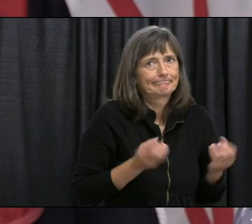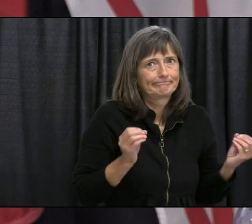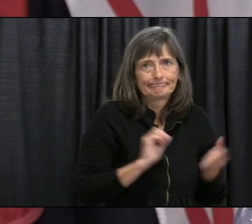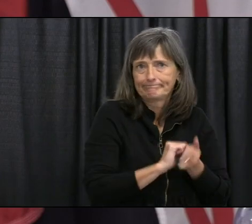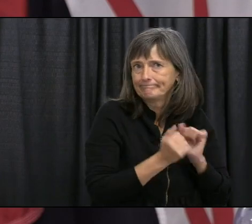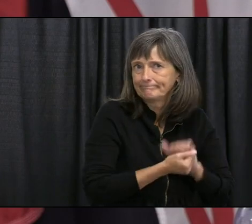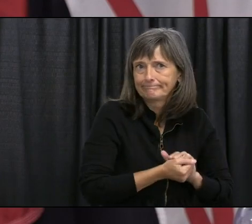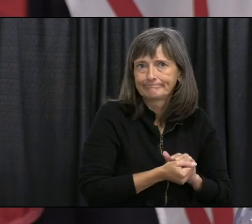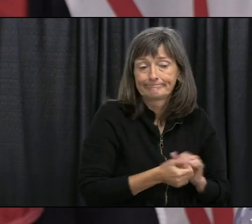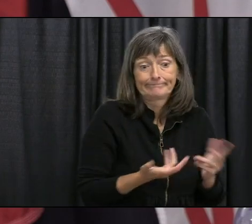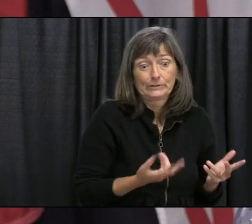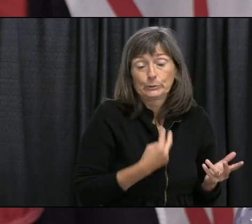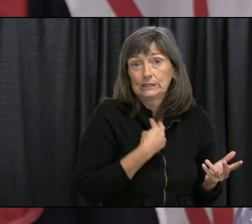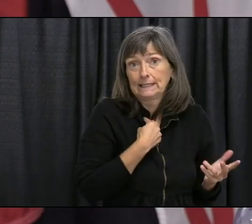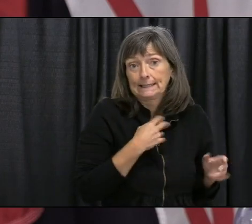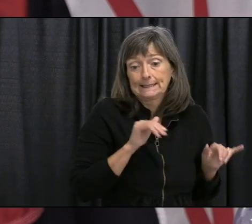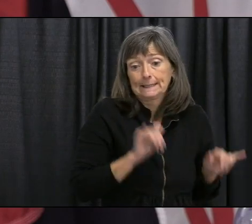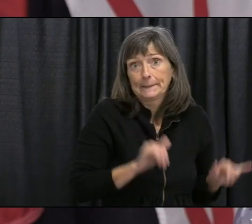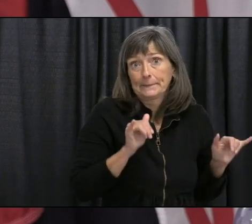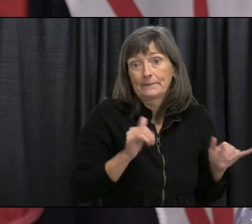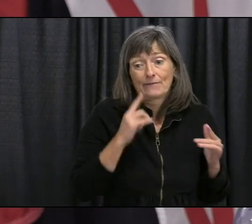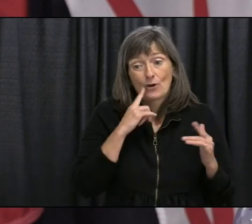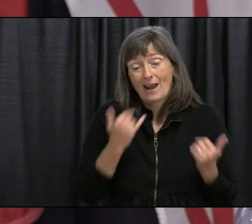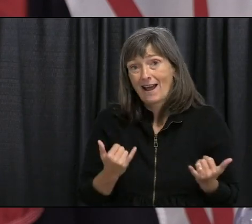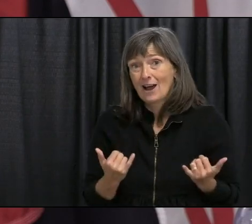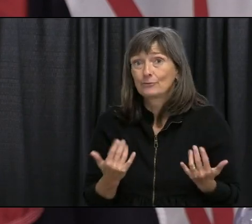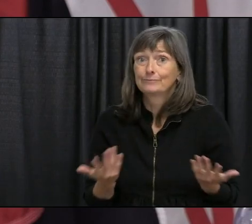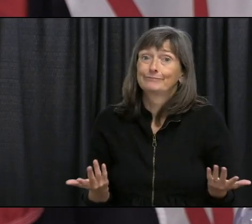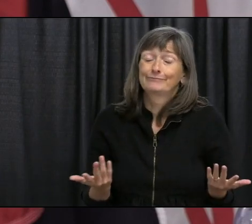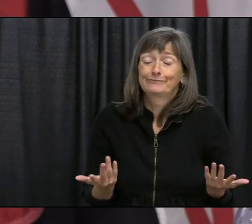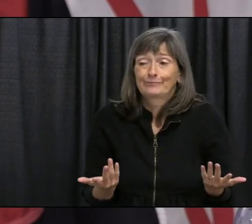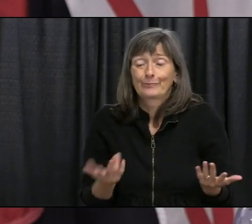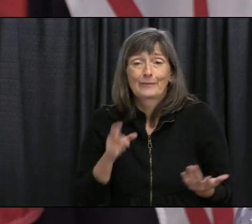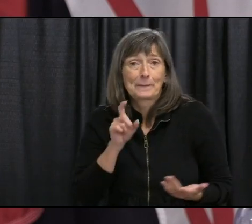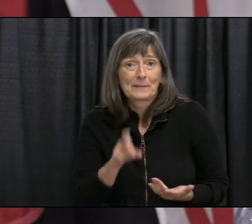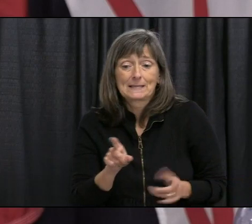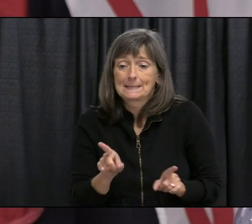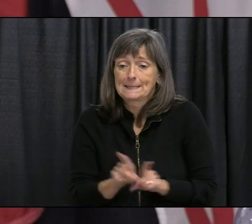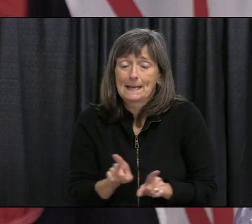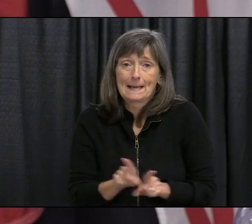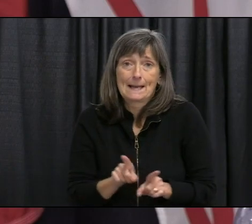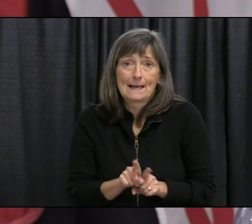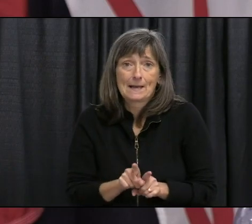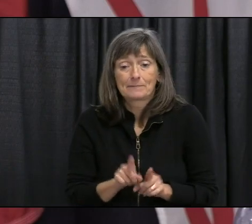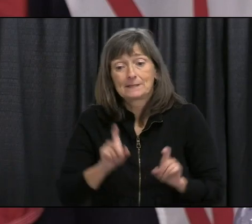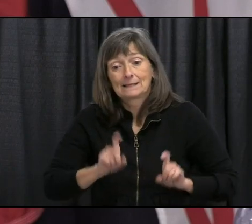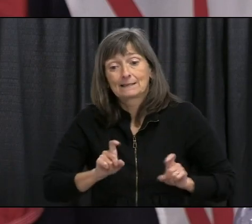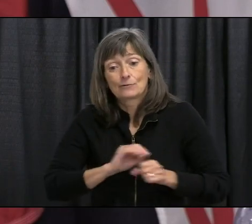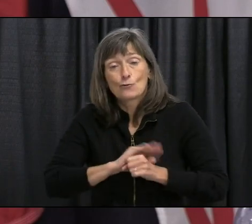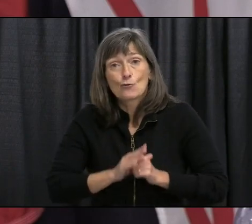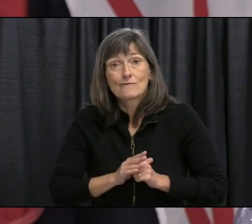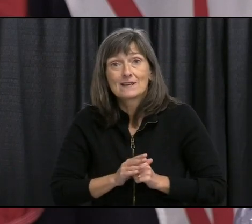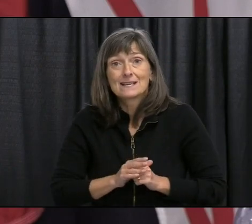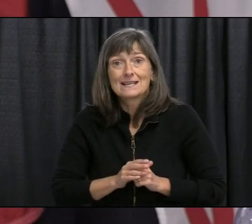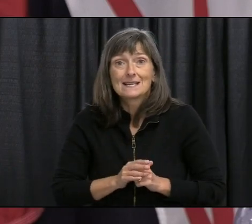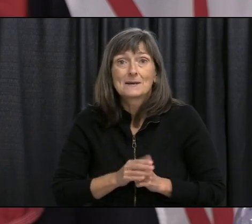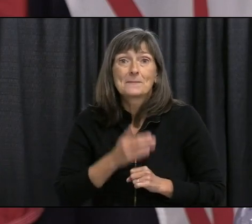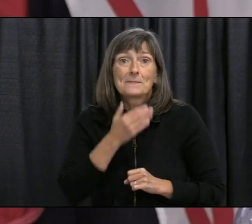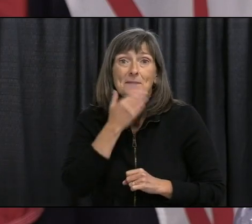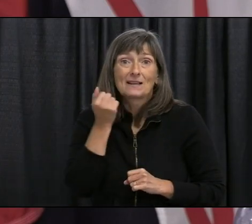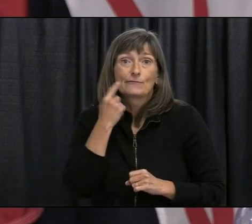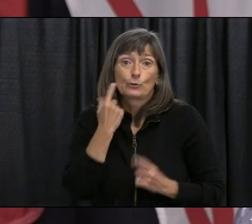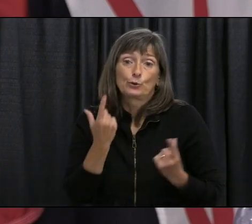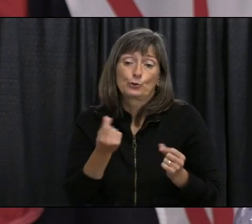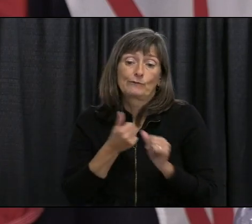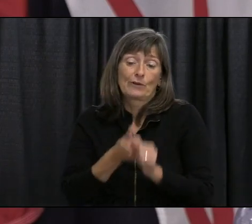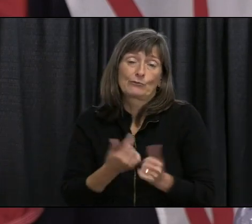the most effective and efficient route, in our view, for the use of COVID testing in schools is the one